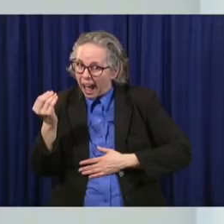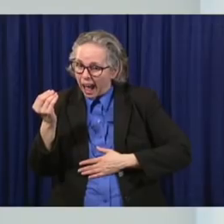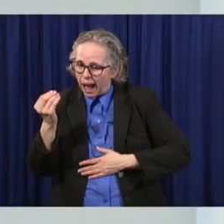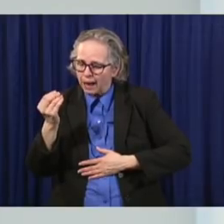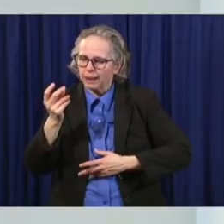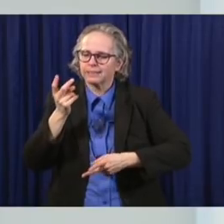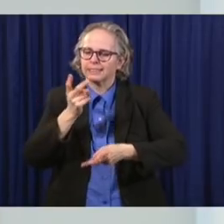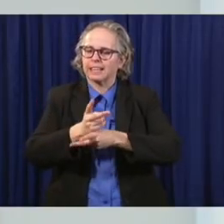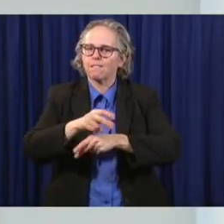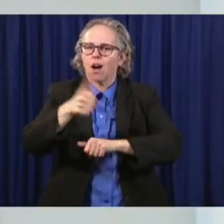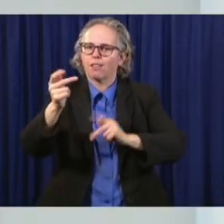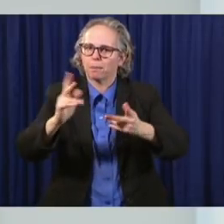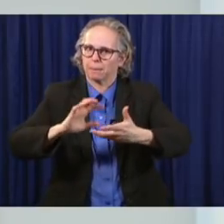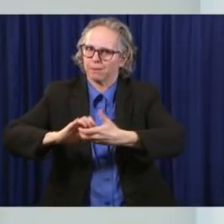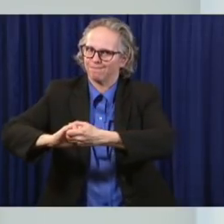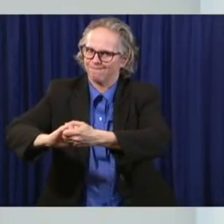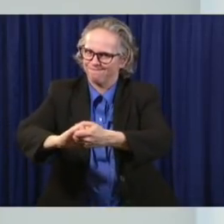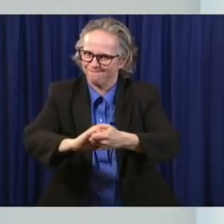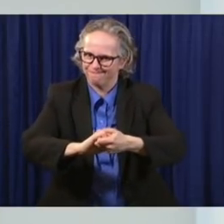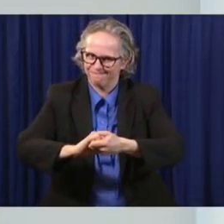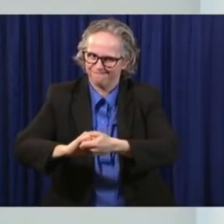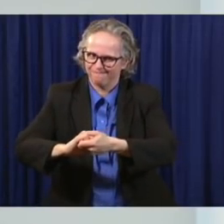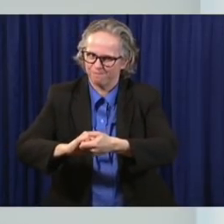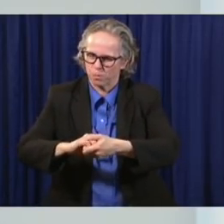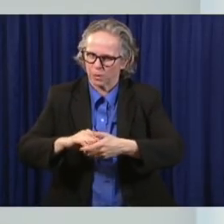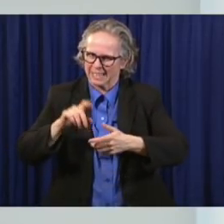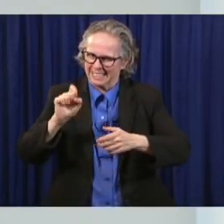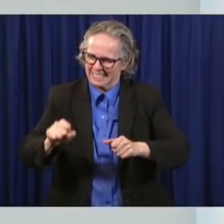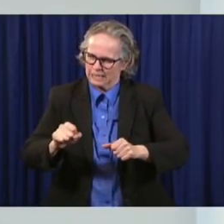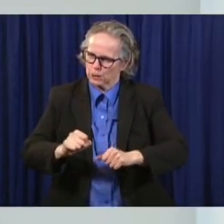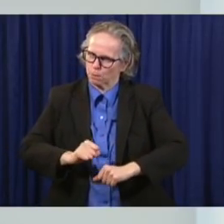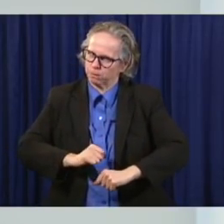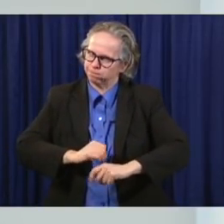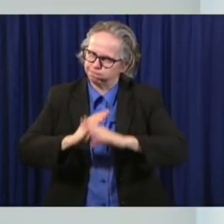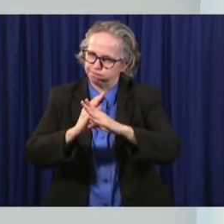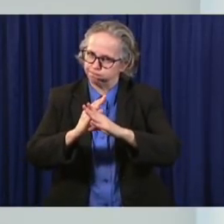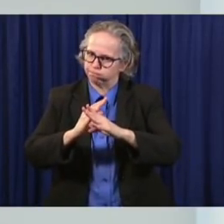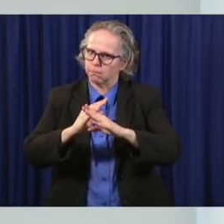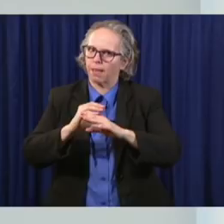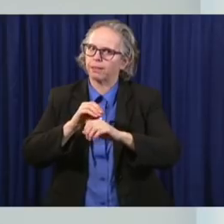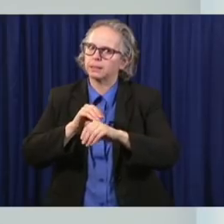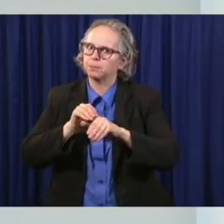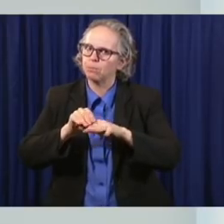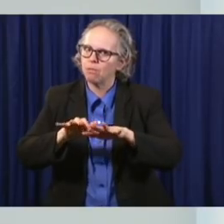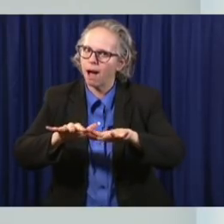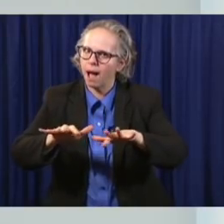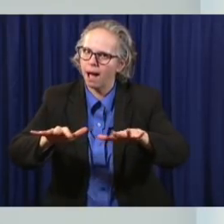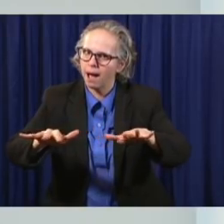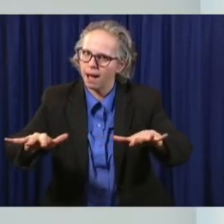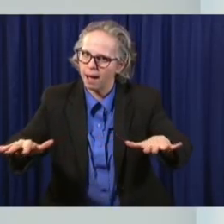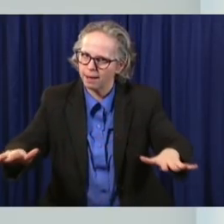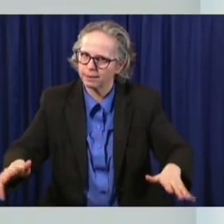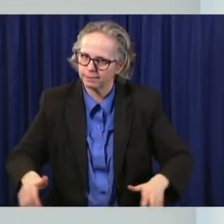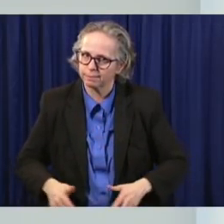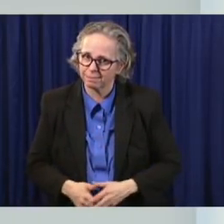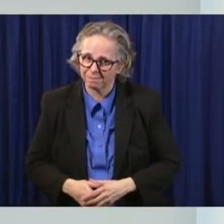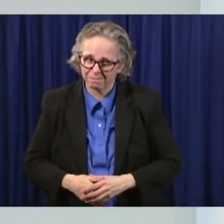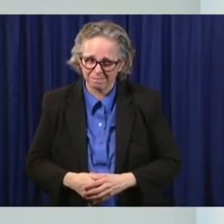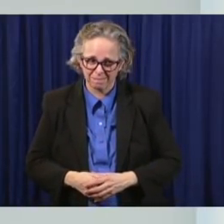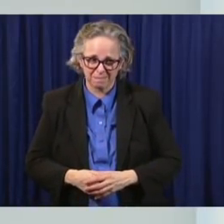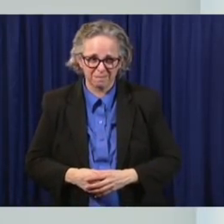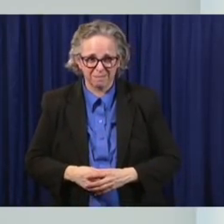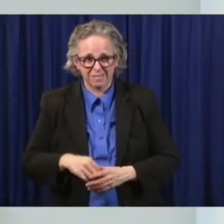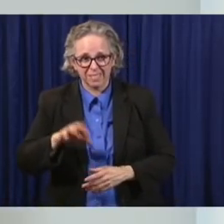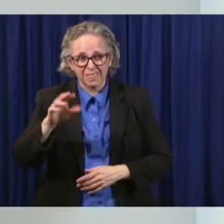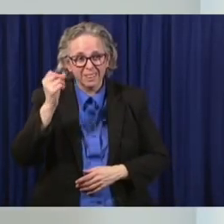of the virus, which certainly is a threat as we begin to open things up. The safety protocols that we've put in place, the testing, the tracing, they